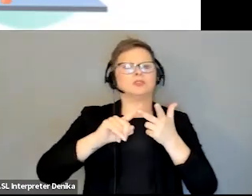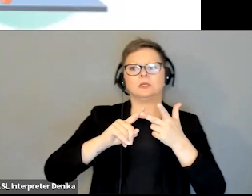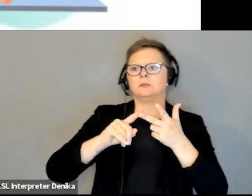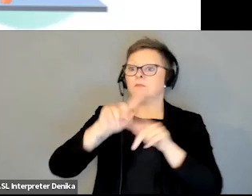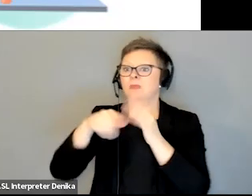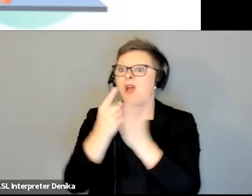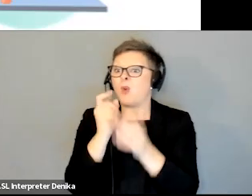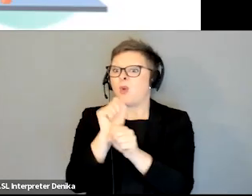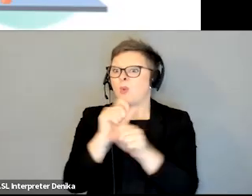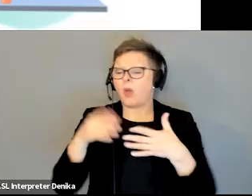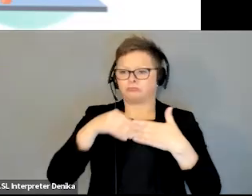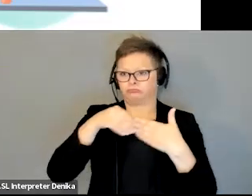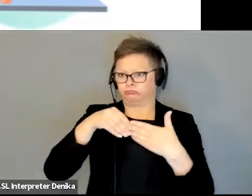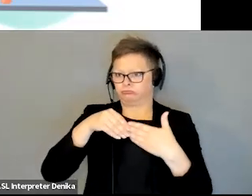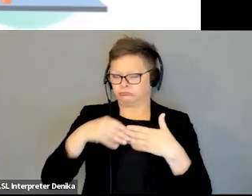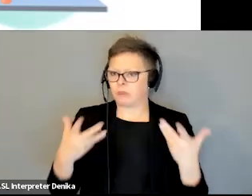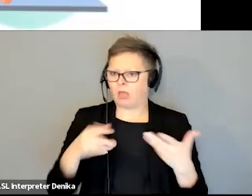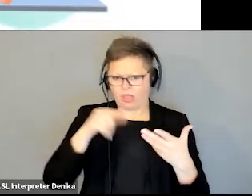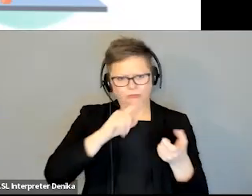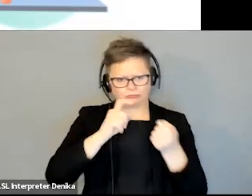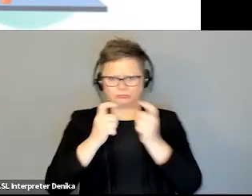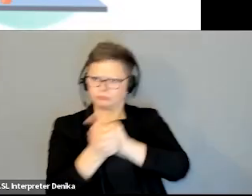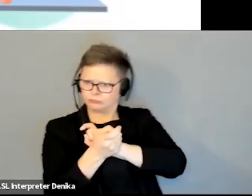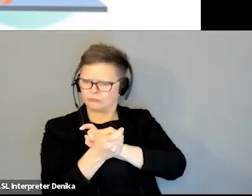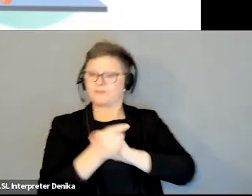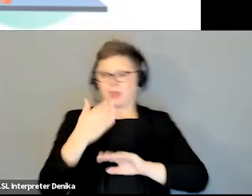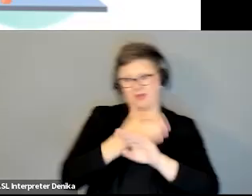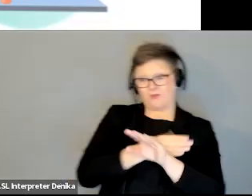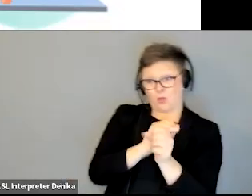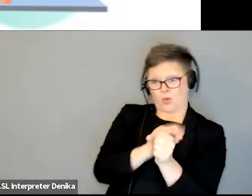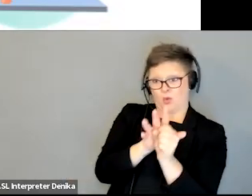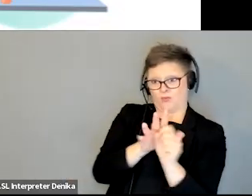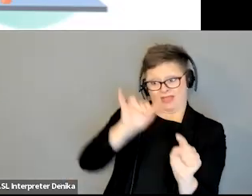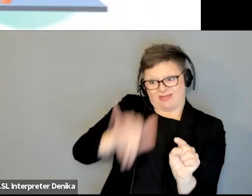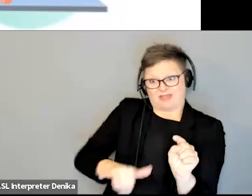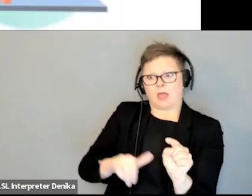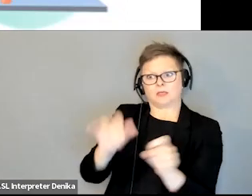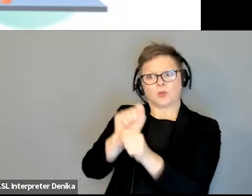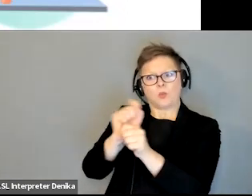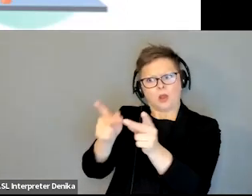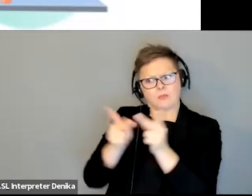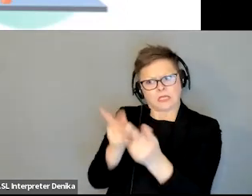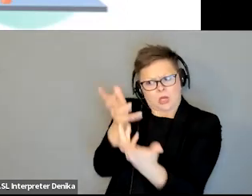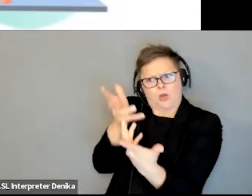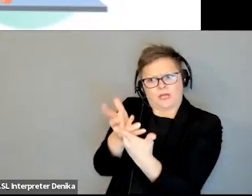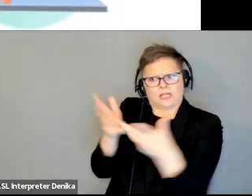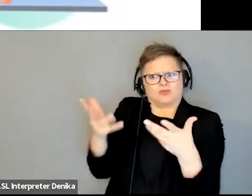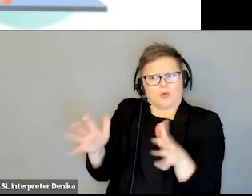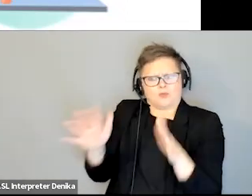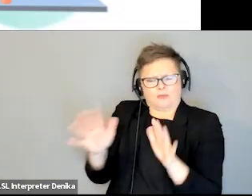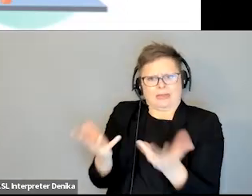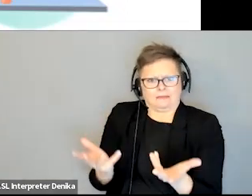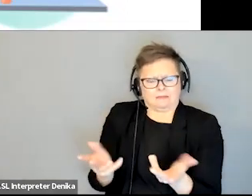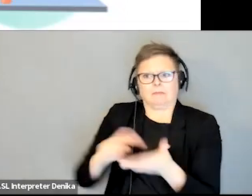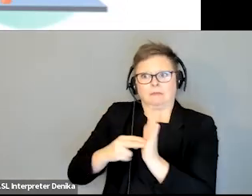hours. Now, prior to the pandemic, these same modifications were among the most prevalent workplace accommodations sought by people with